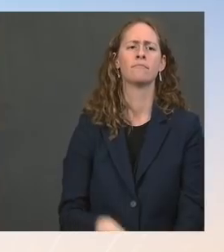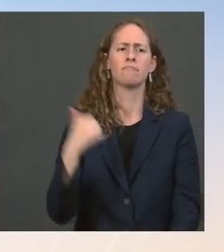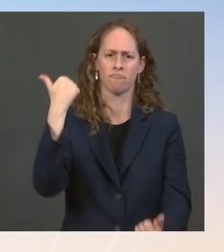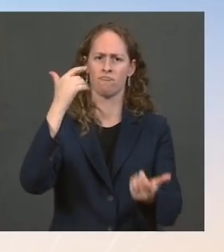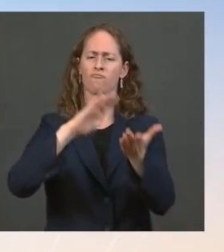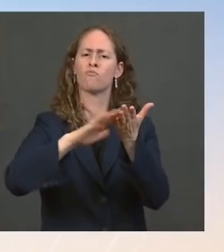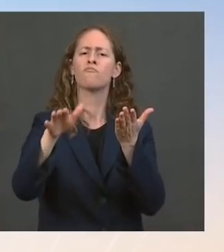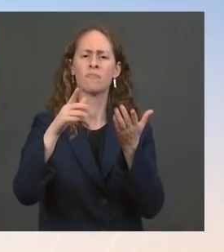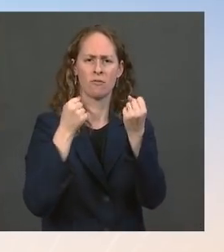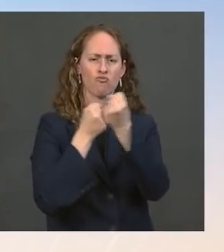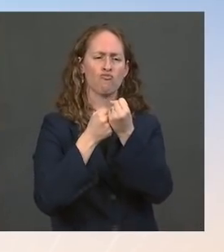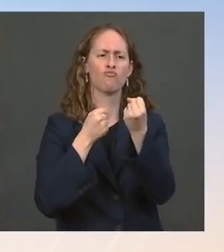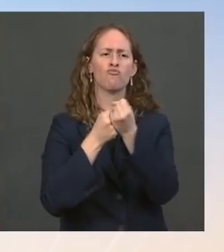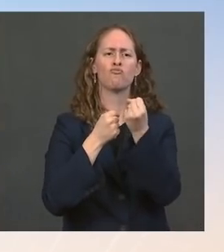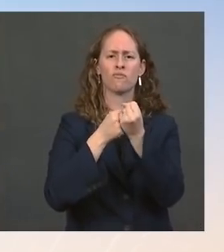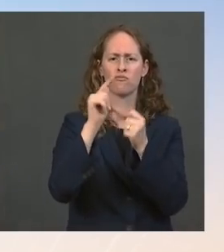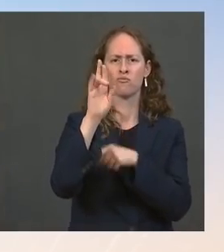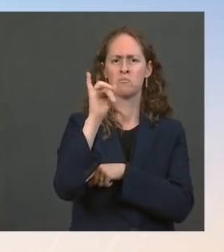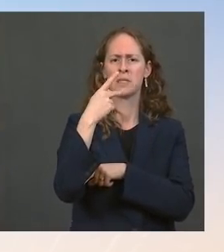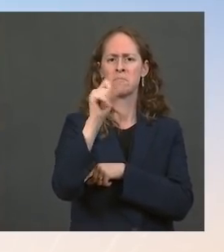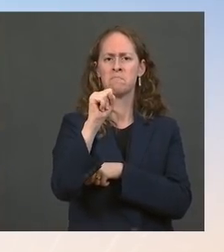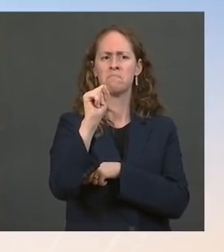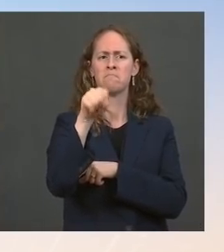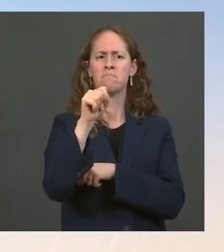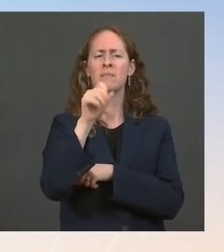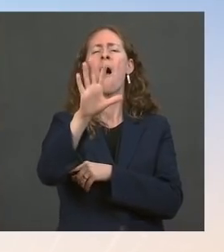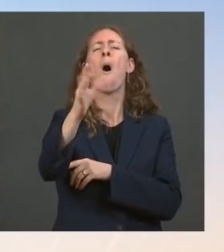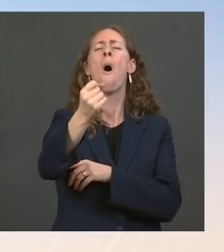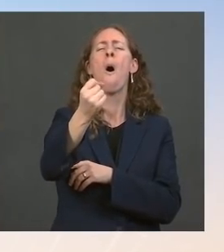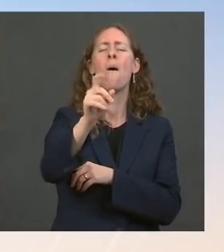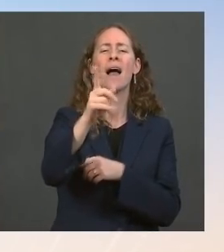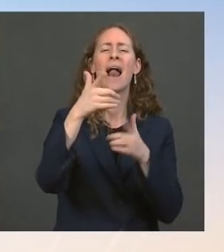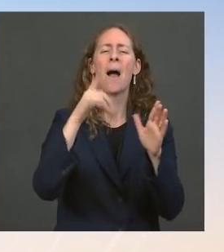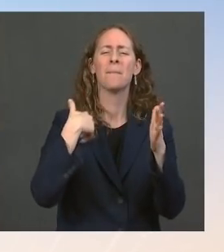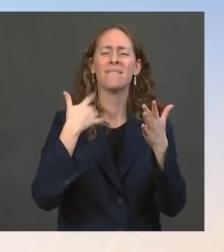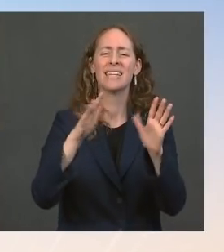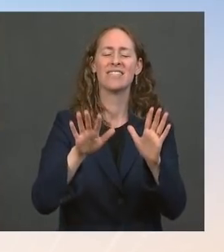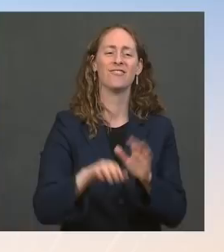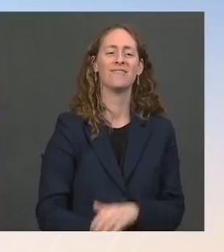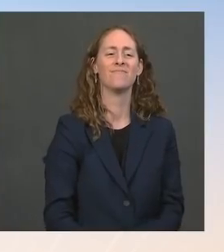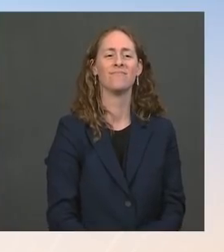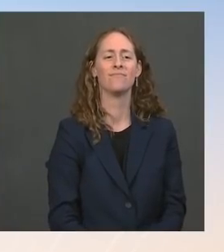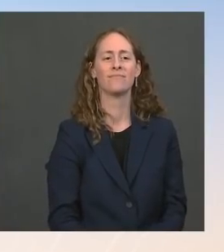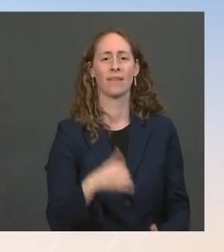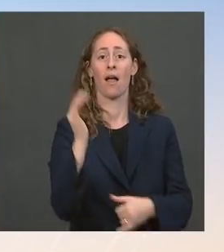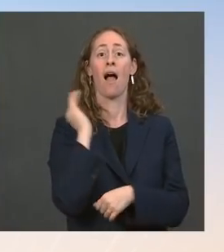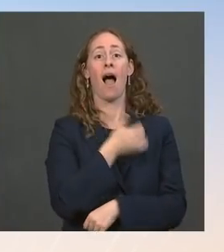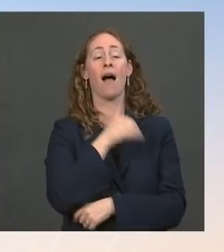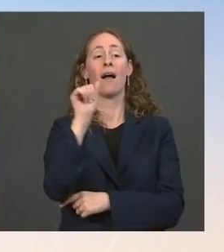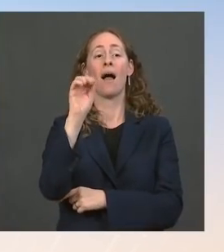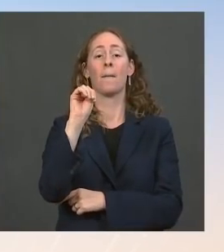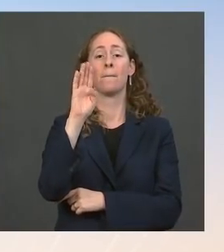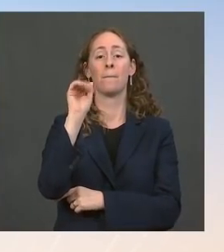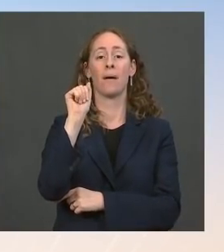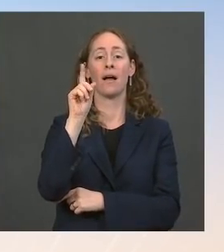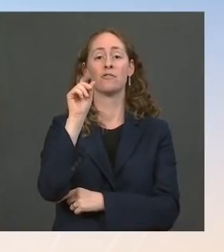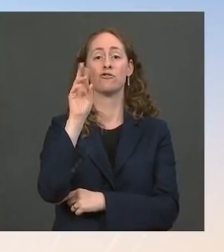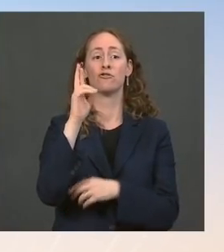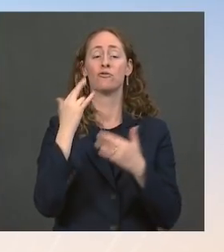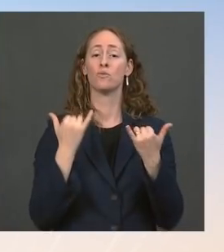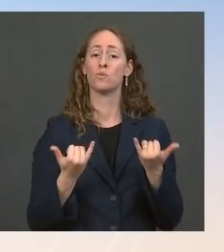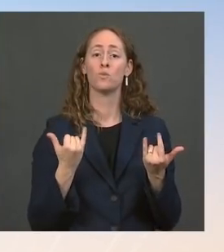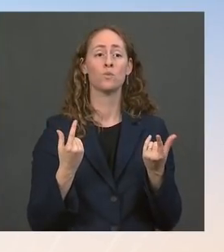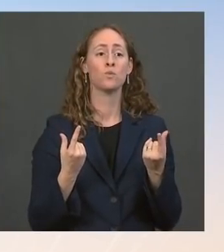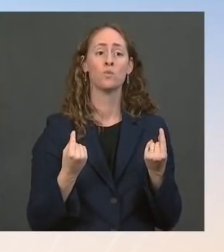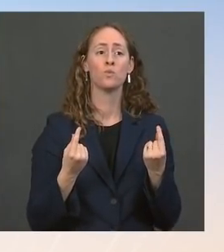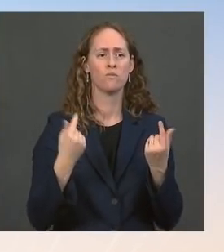being led by our ambassador. It's an ongoing process. We said from the beginning it would be a lengthy process. I